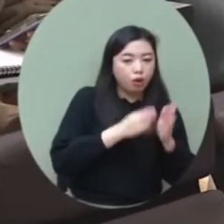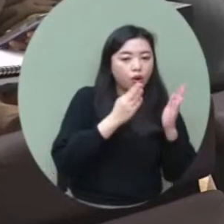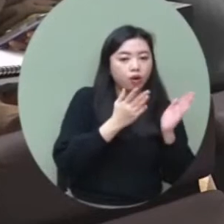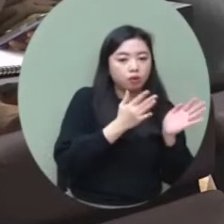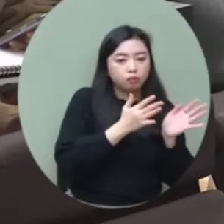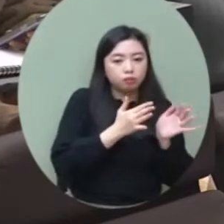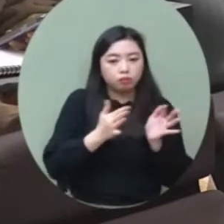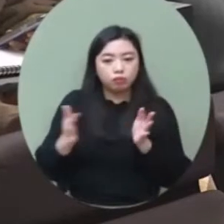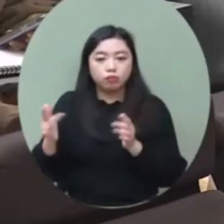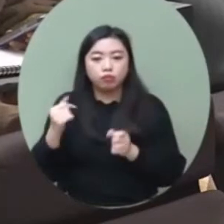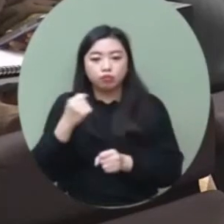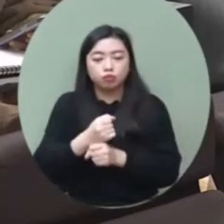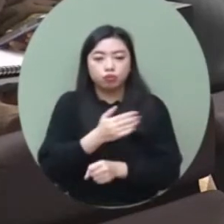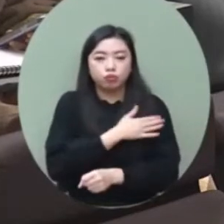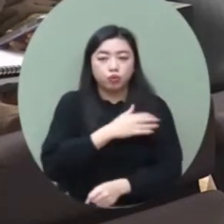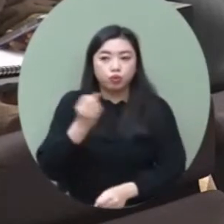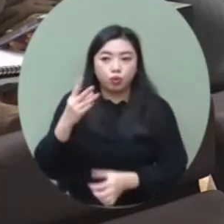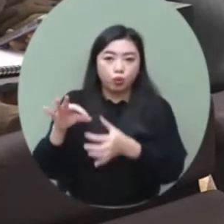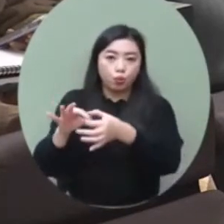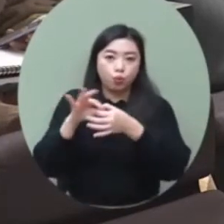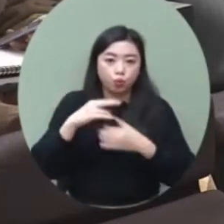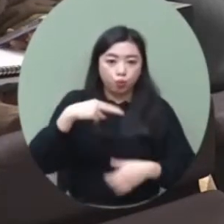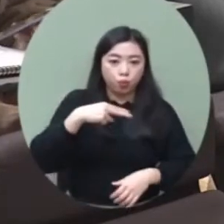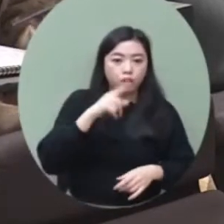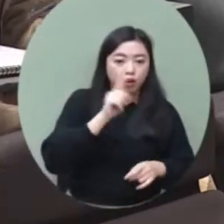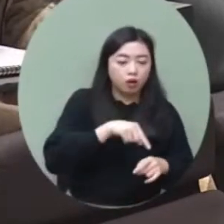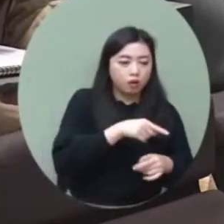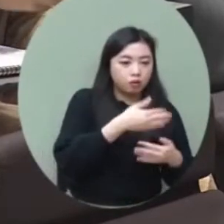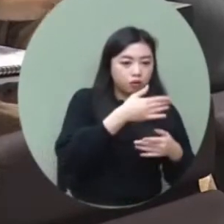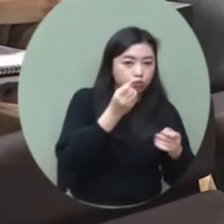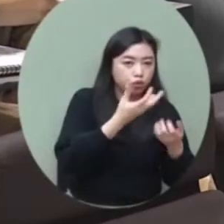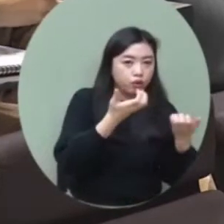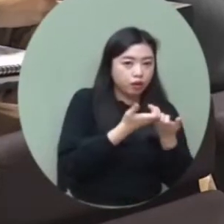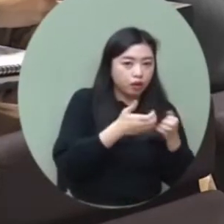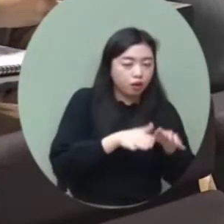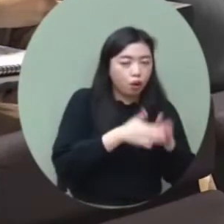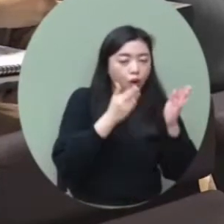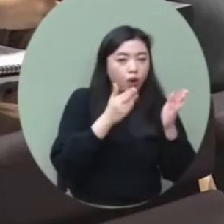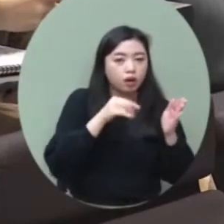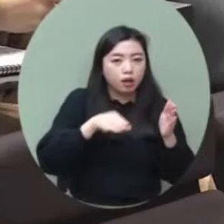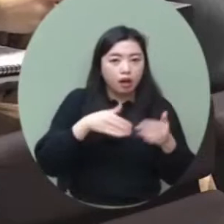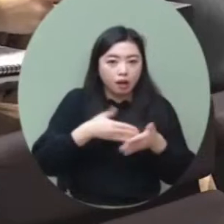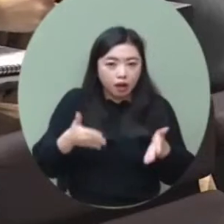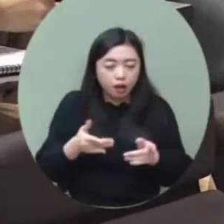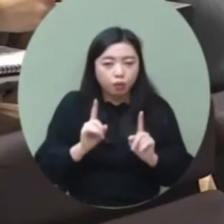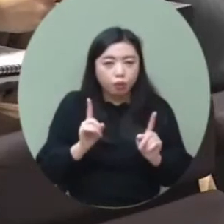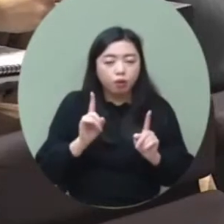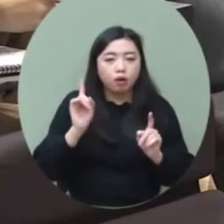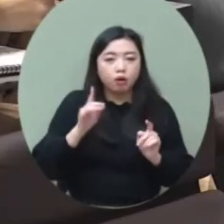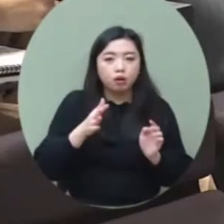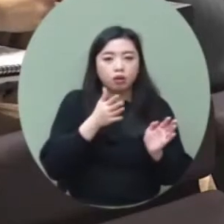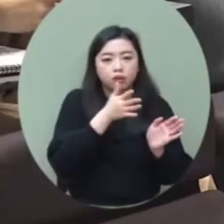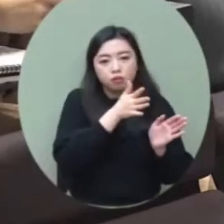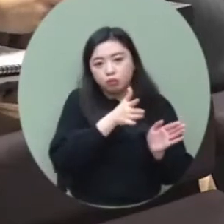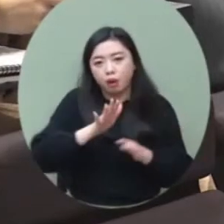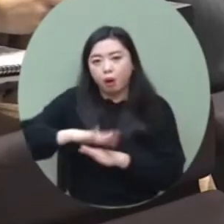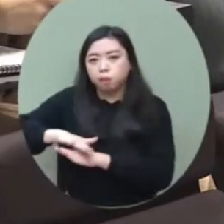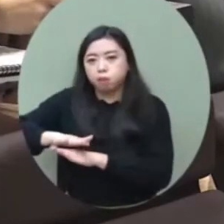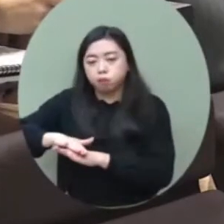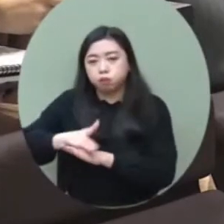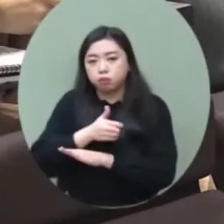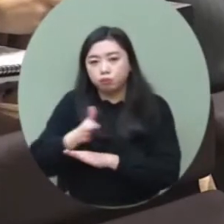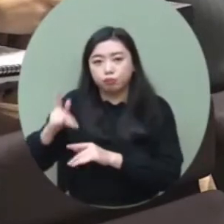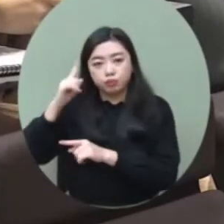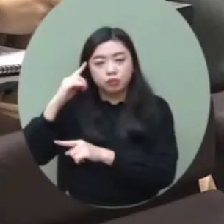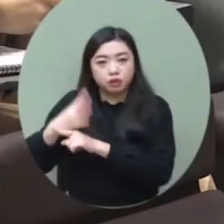1 via an antigen test, then when they are sent to isolation, will